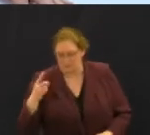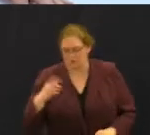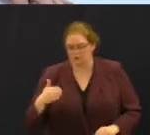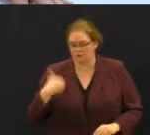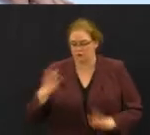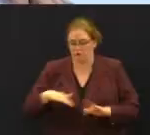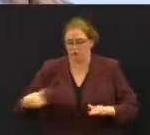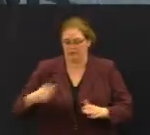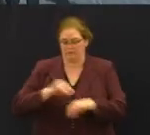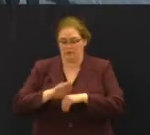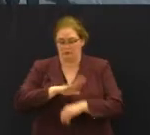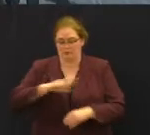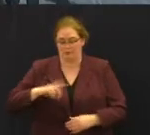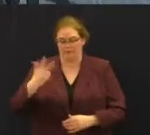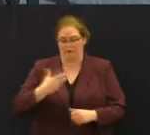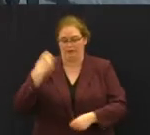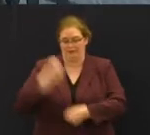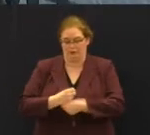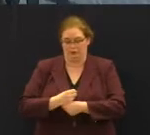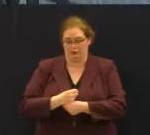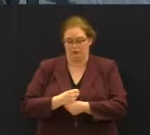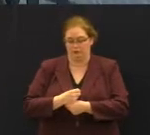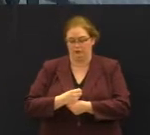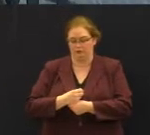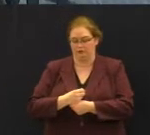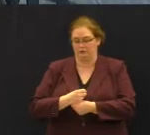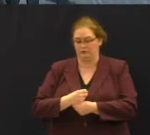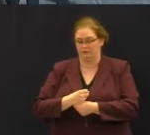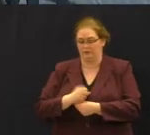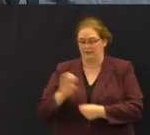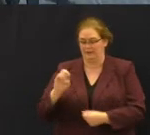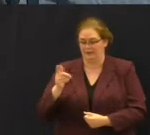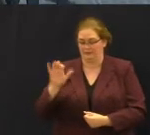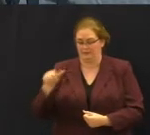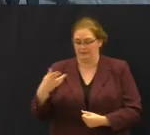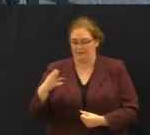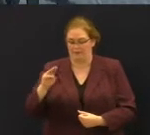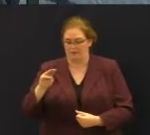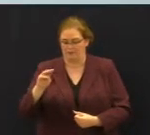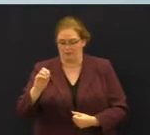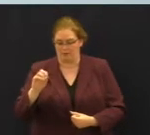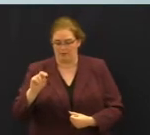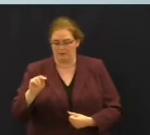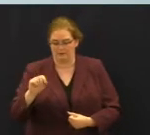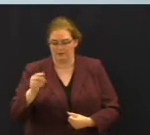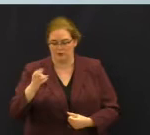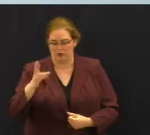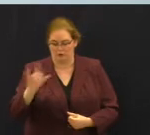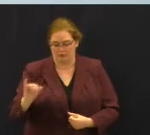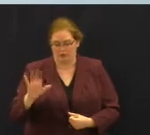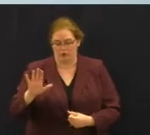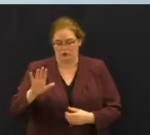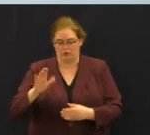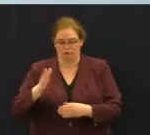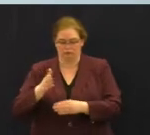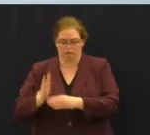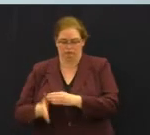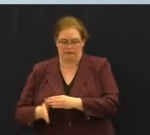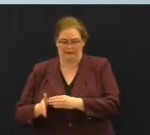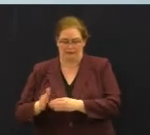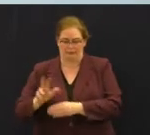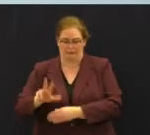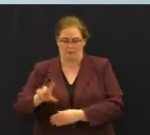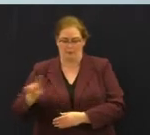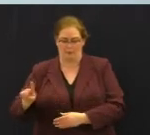Advisory Board, 3-year term to Ms. Elizabeth Montanari. Term will end